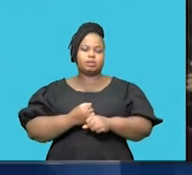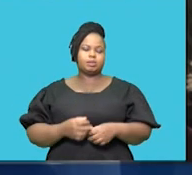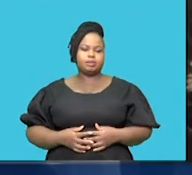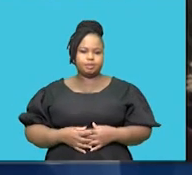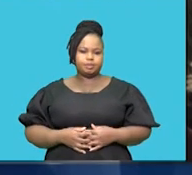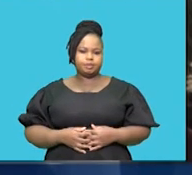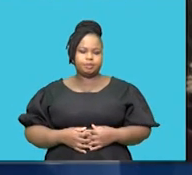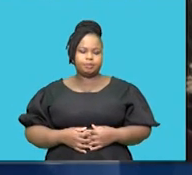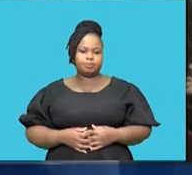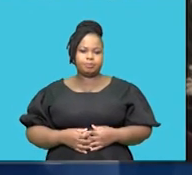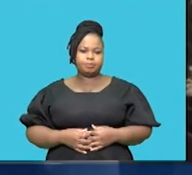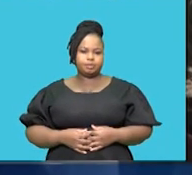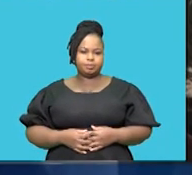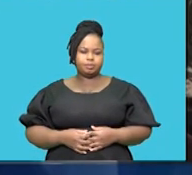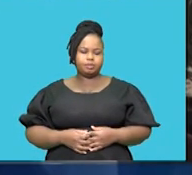yasekwayo.